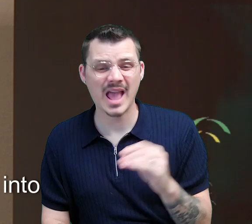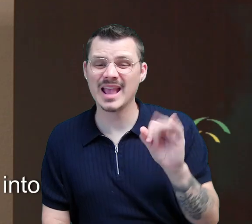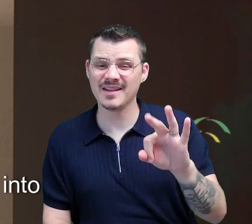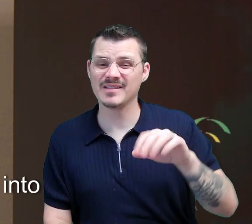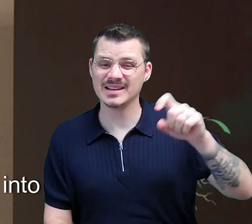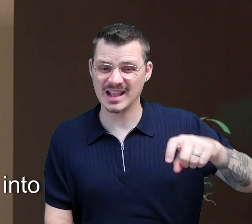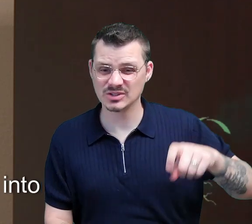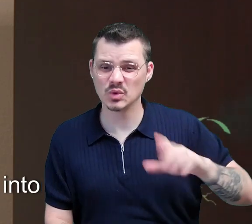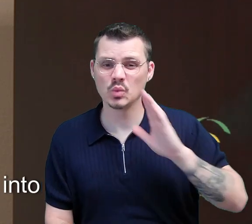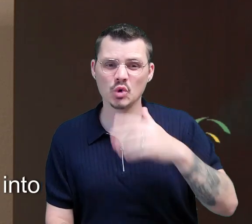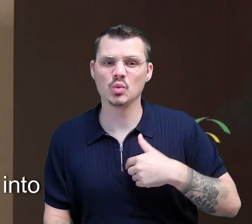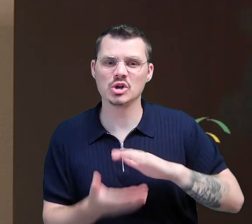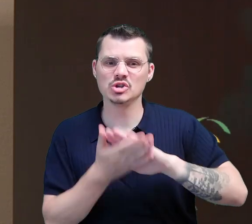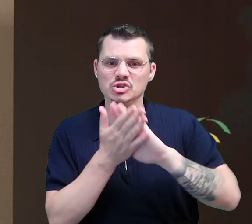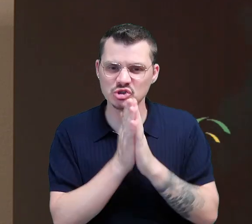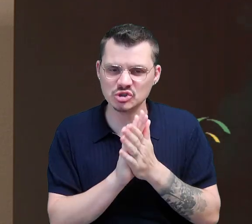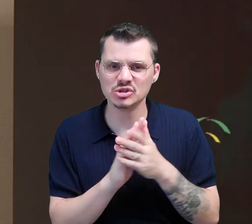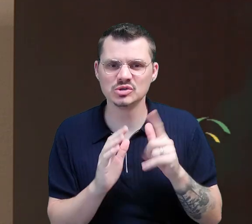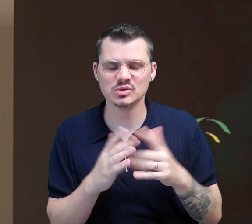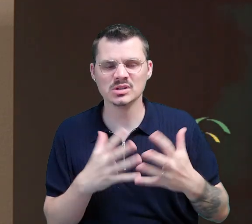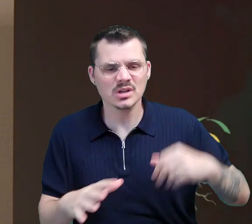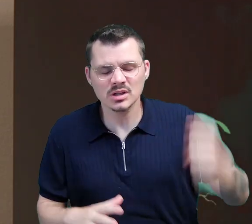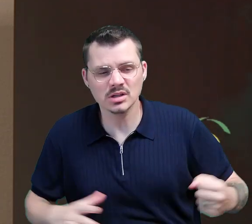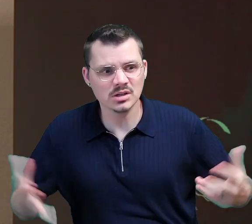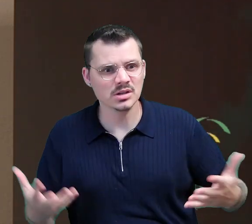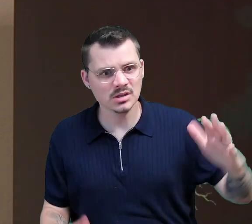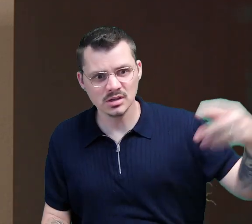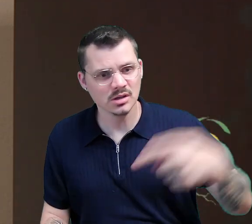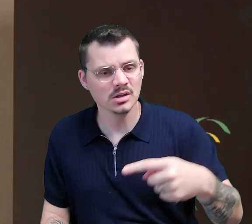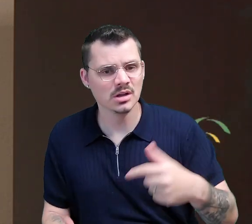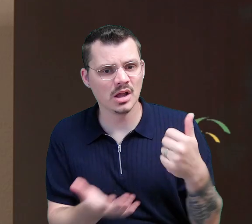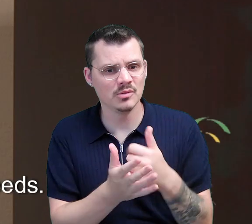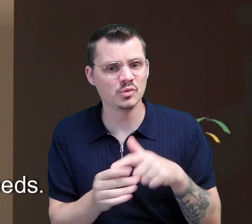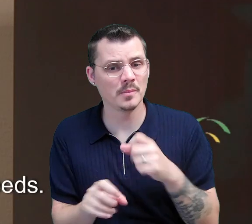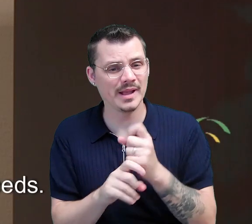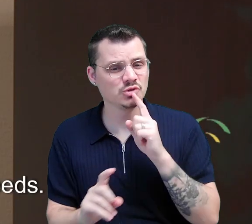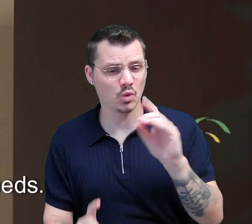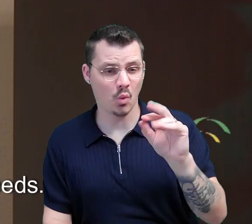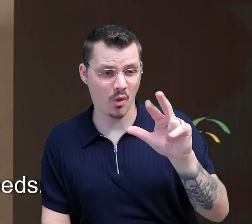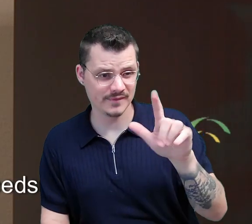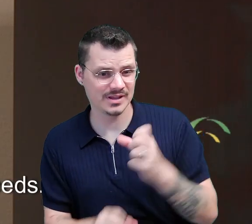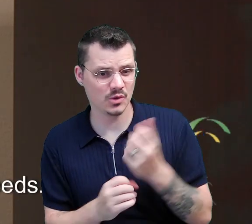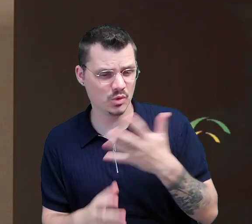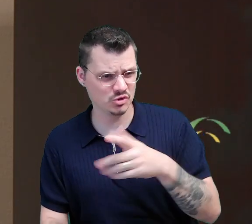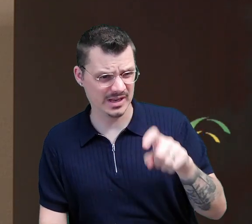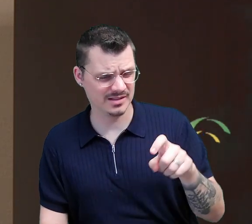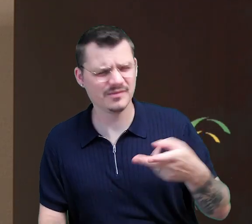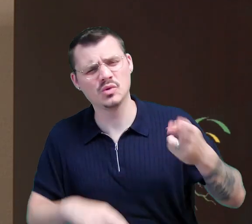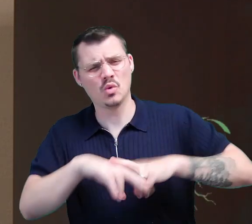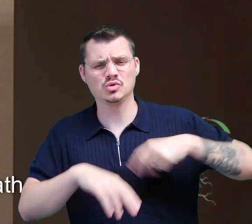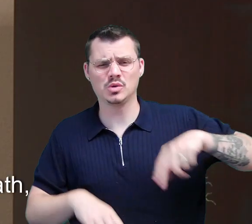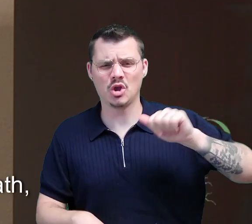And if necessary, are we going to turn into table-pounding banshees to make sure Orville gets what he needs? You bet we